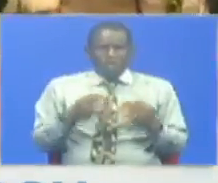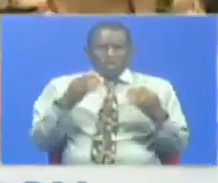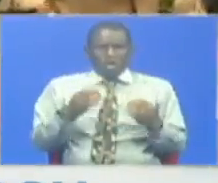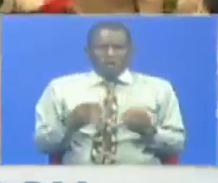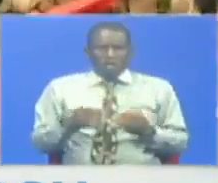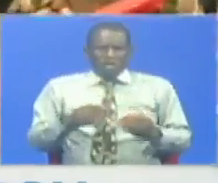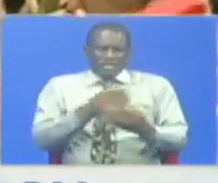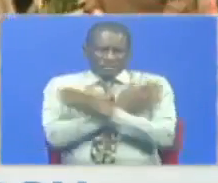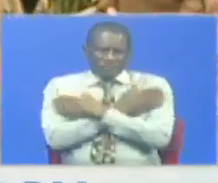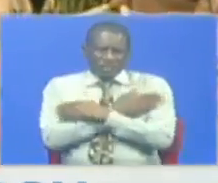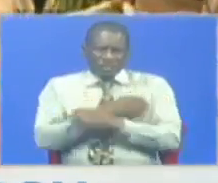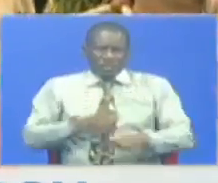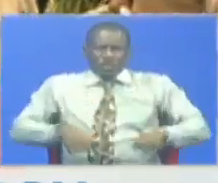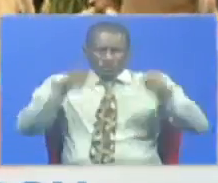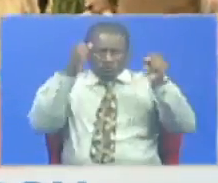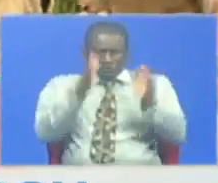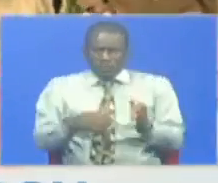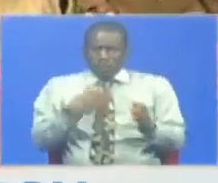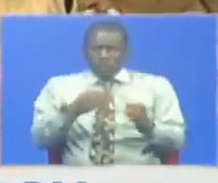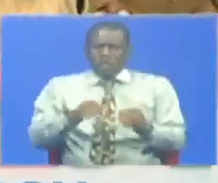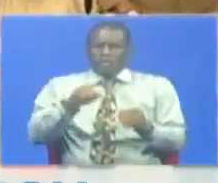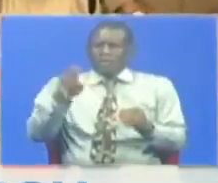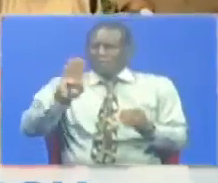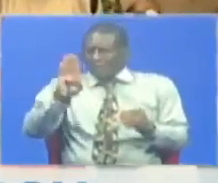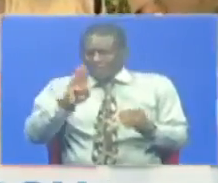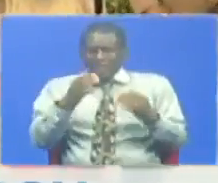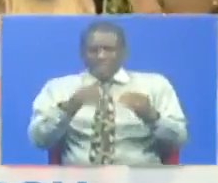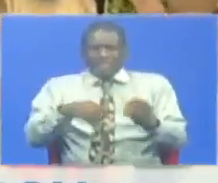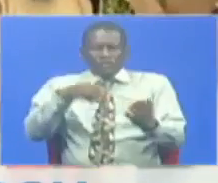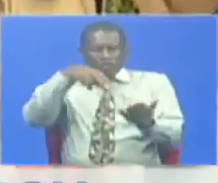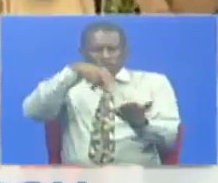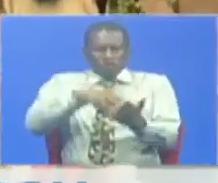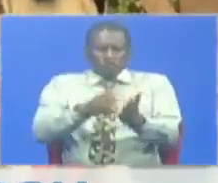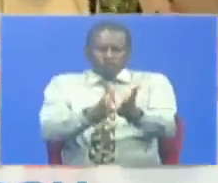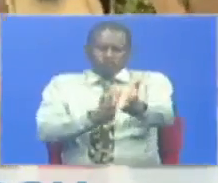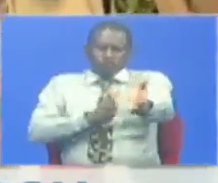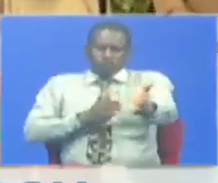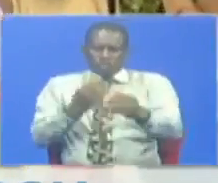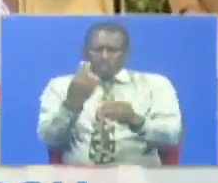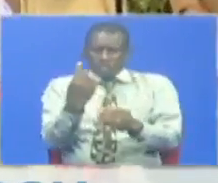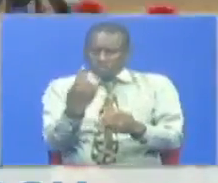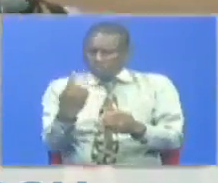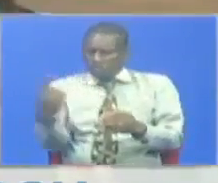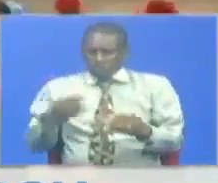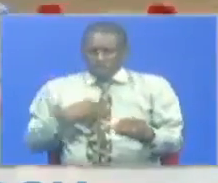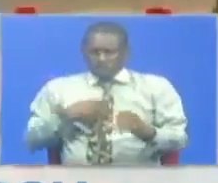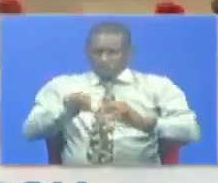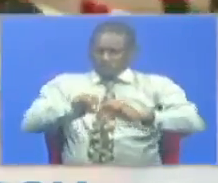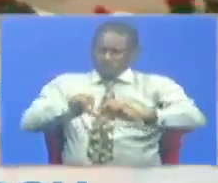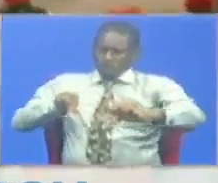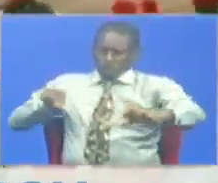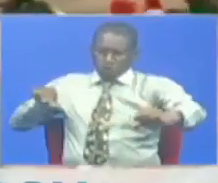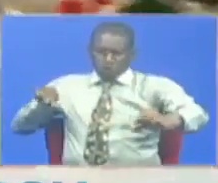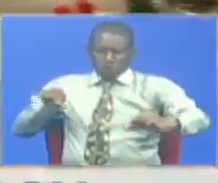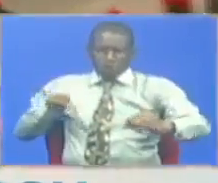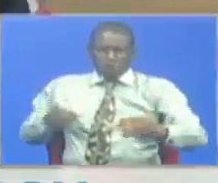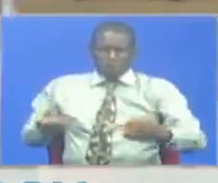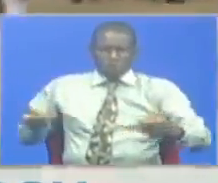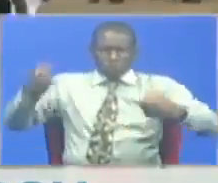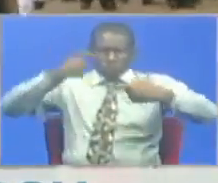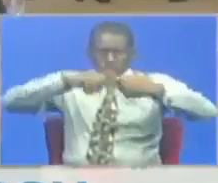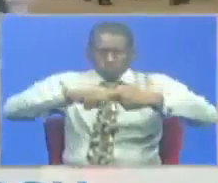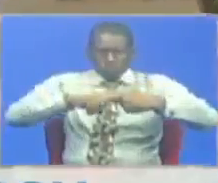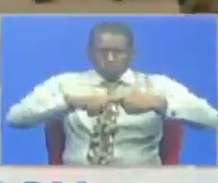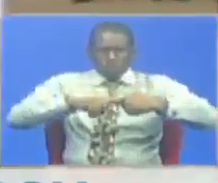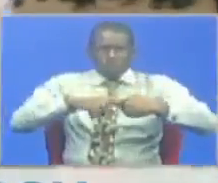peers, officers above the rank of brigadier, stood in line, each holding a piece of this rope tied to an open-back Land